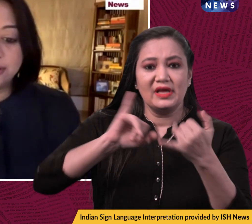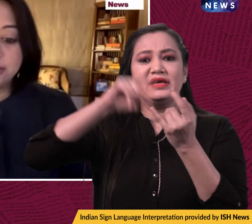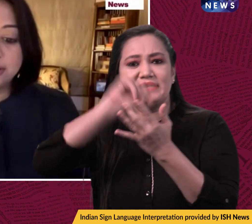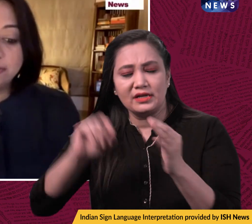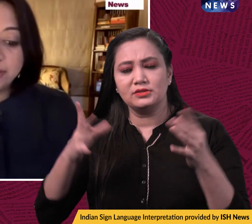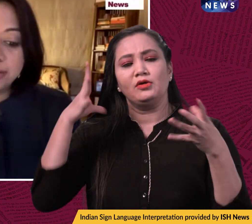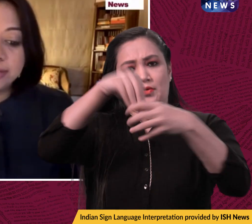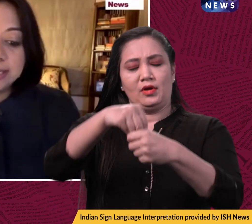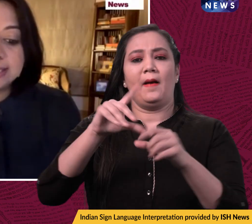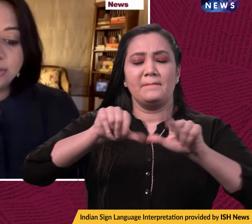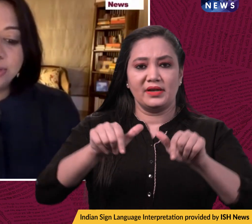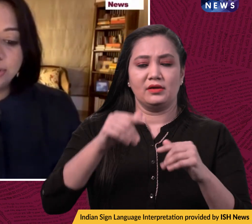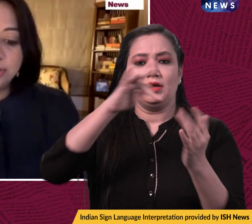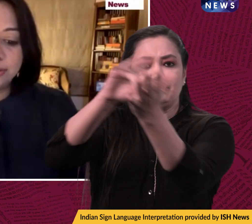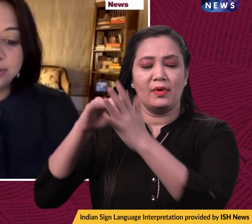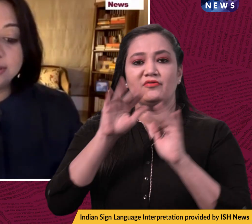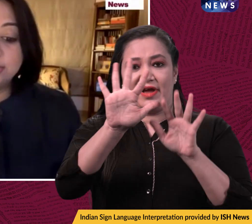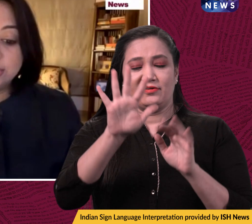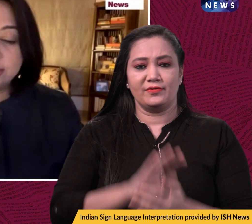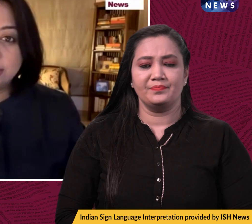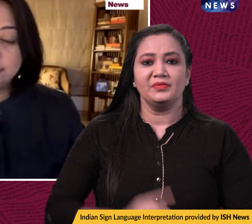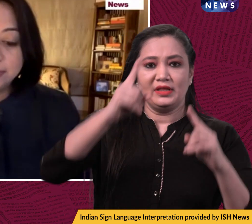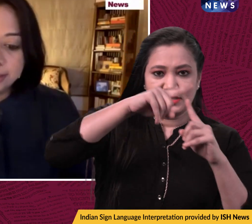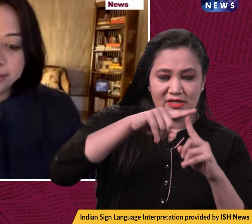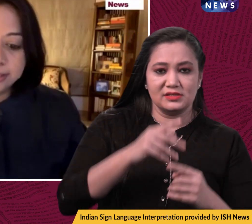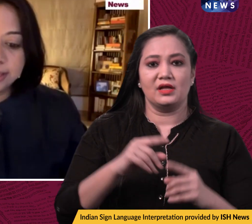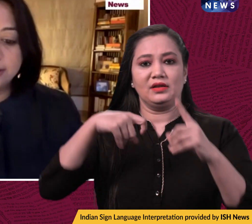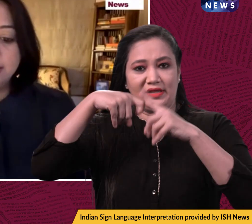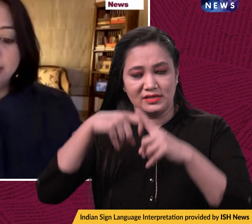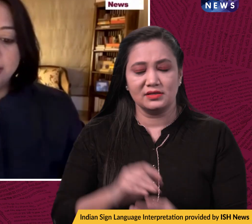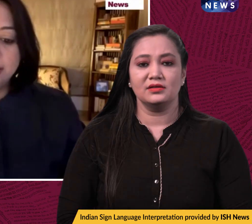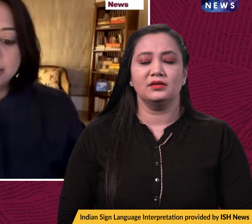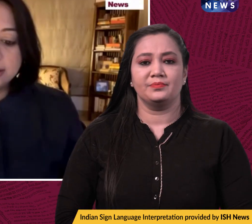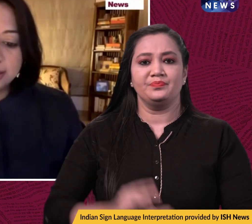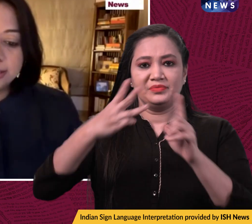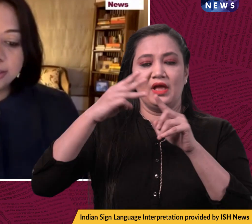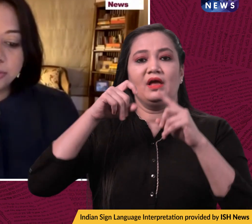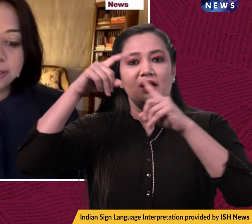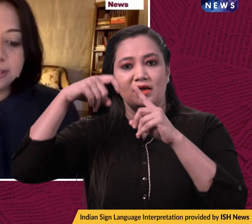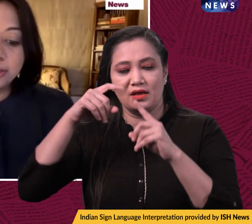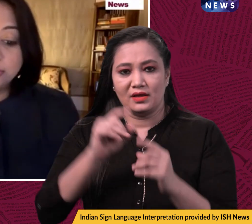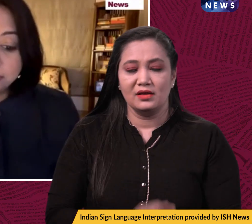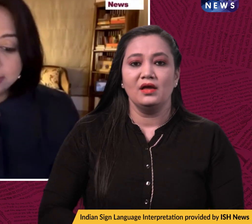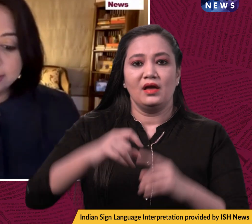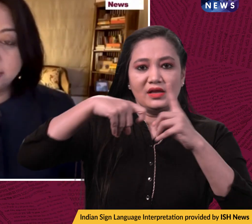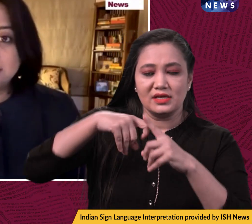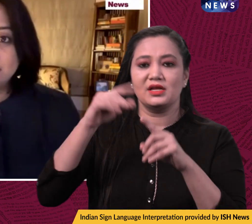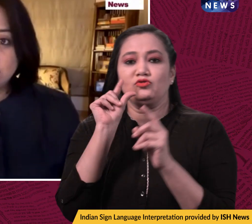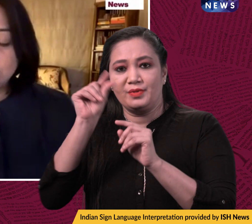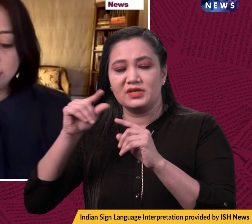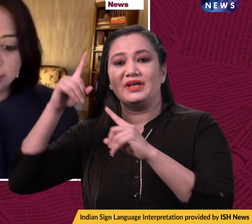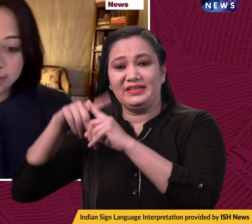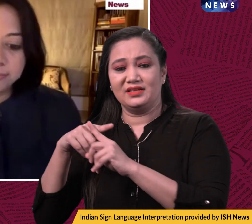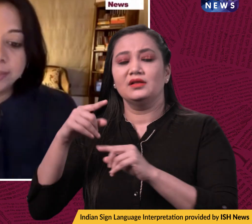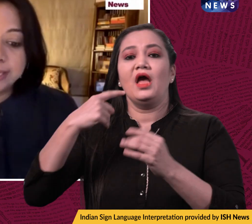of the 5 Central Asian countries, Tajikistan, Kyrgyzstan, Kazakhstan, Uzbekistan and Turkmenistan,